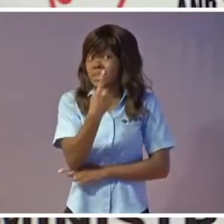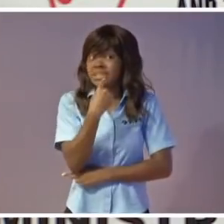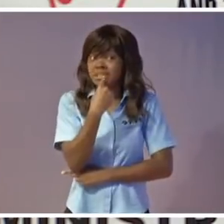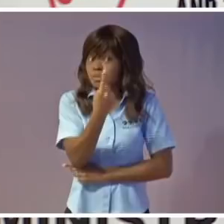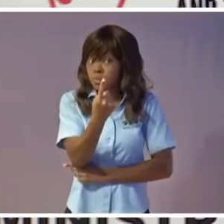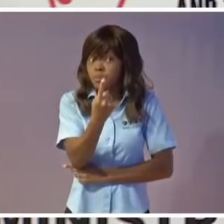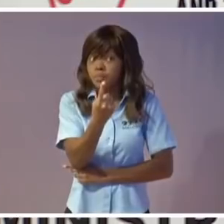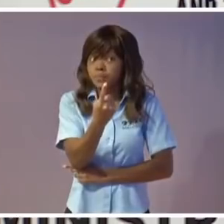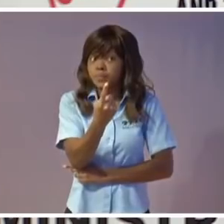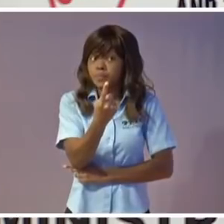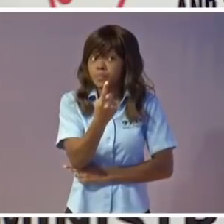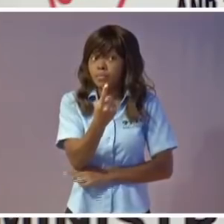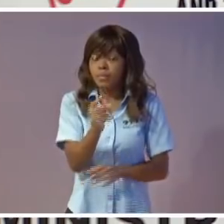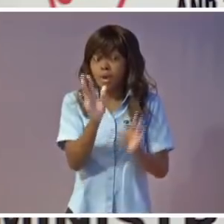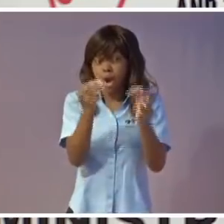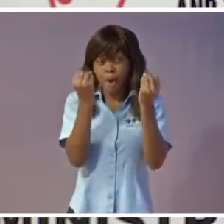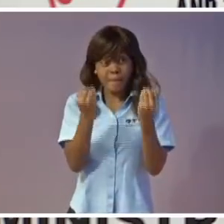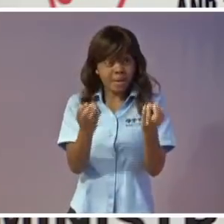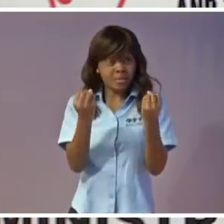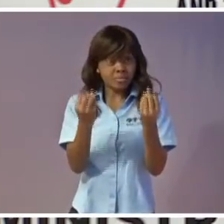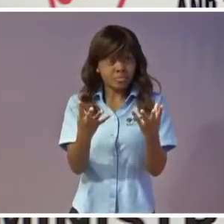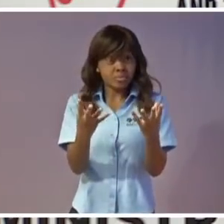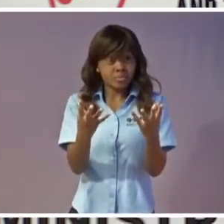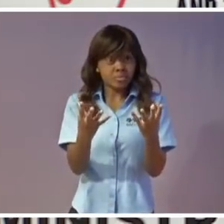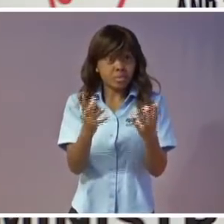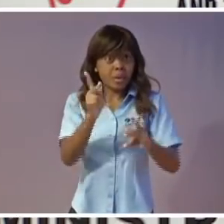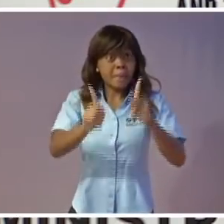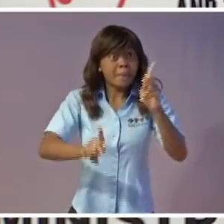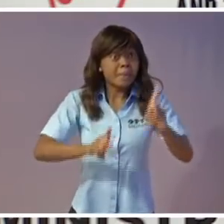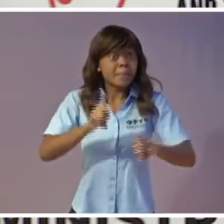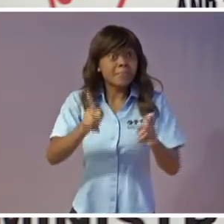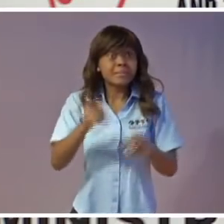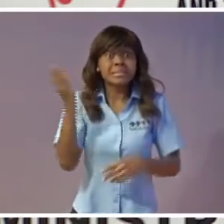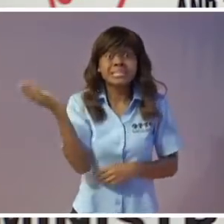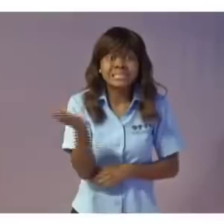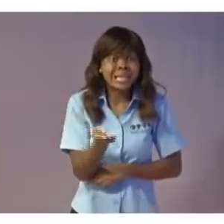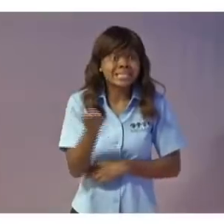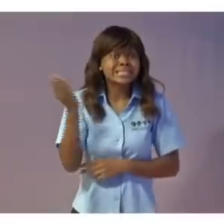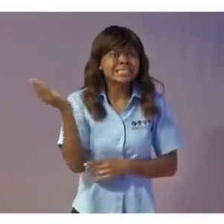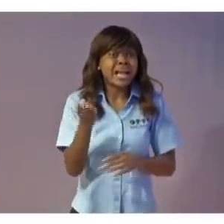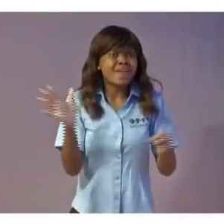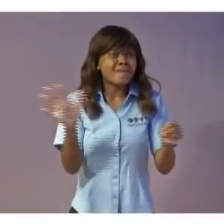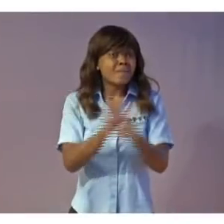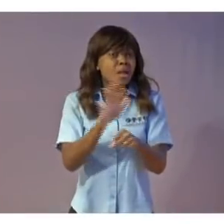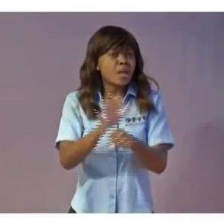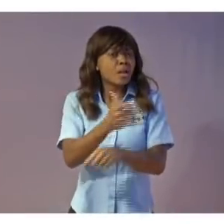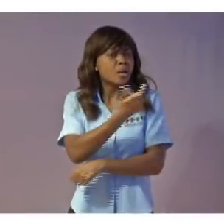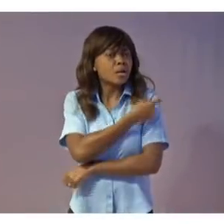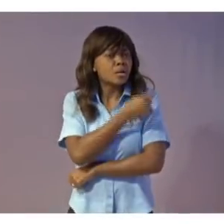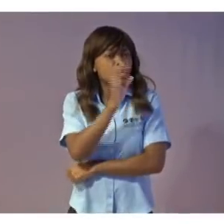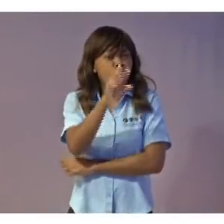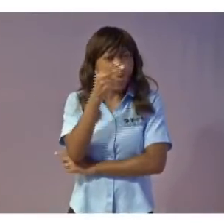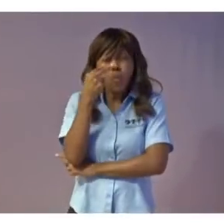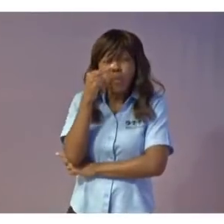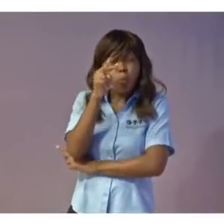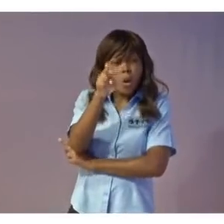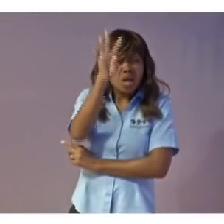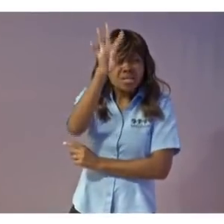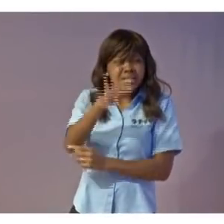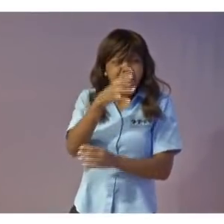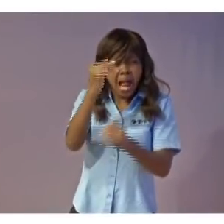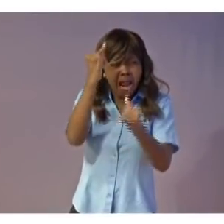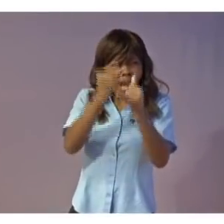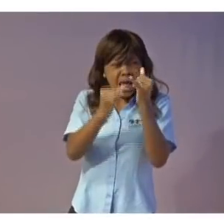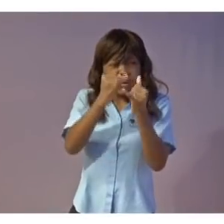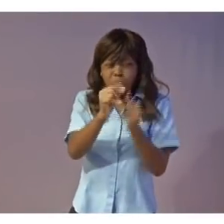who are fully vaccinated, yes, if you look at it there, the last bar, the green, when you